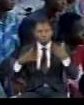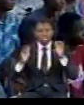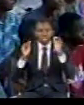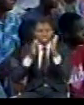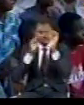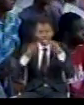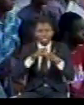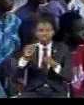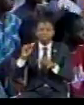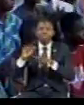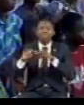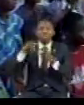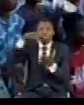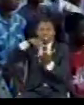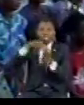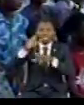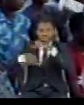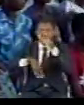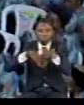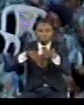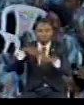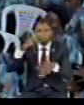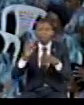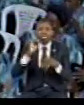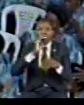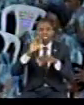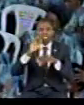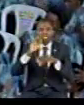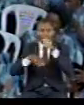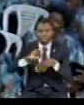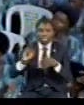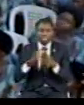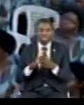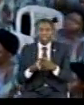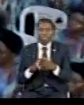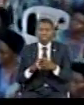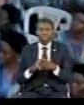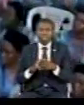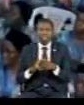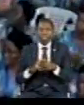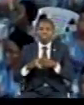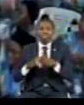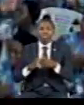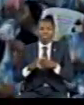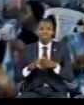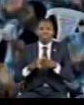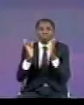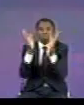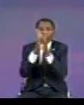walking. You, the husband will share the testimony. Put your hands together.